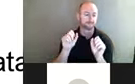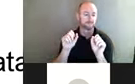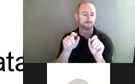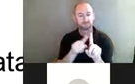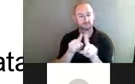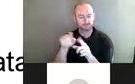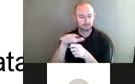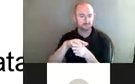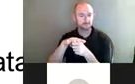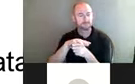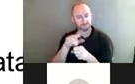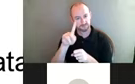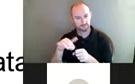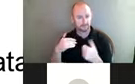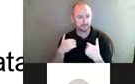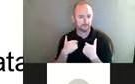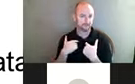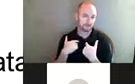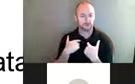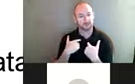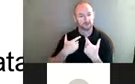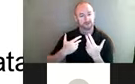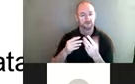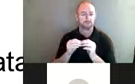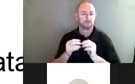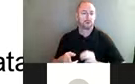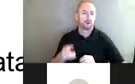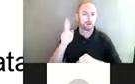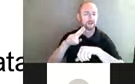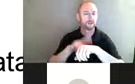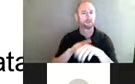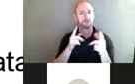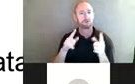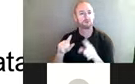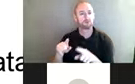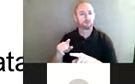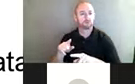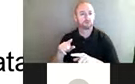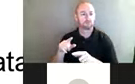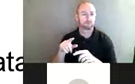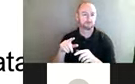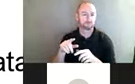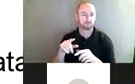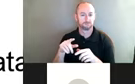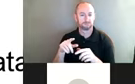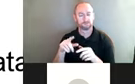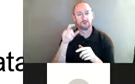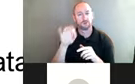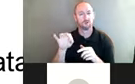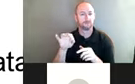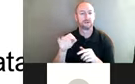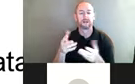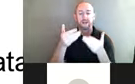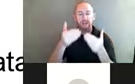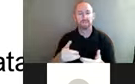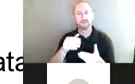this area may have elevated sort of naturally occurring concentrations of